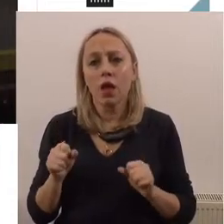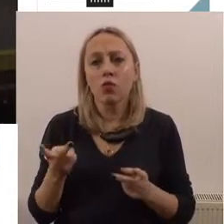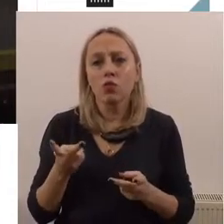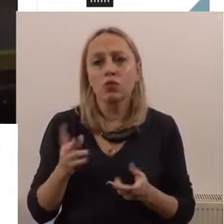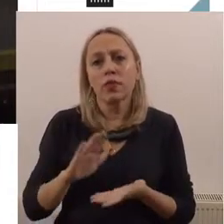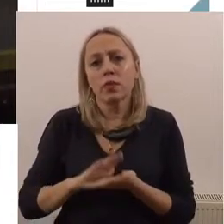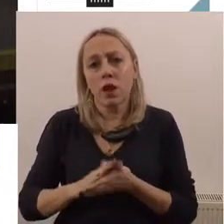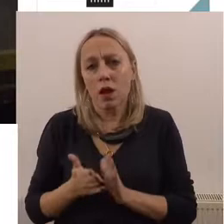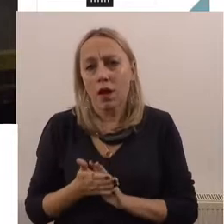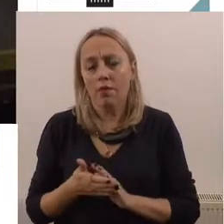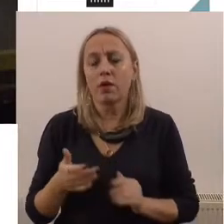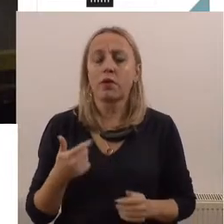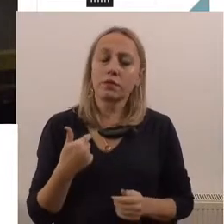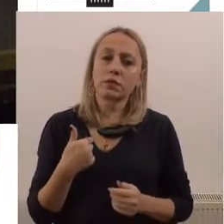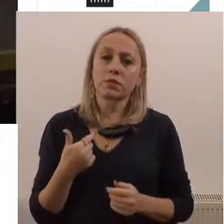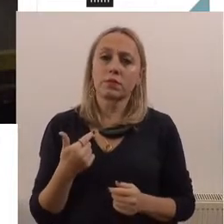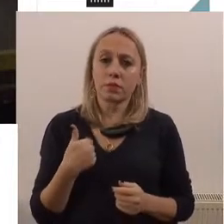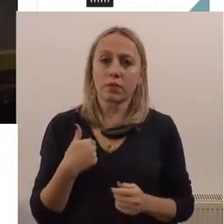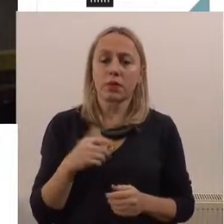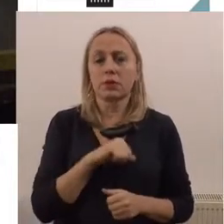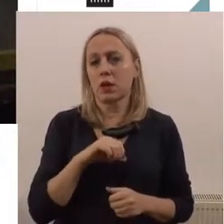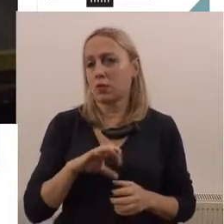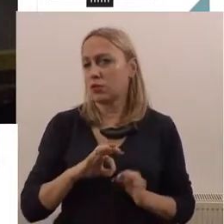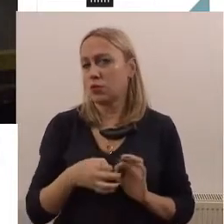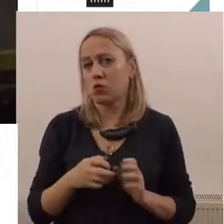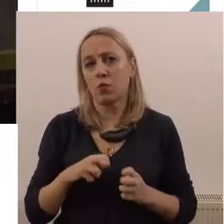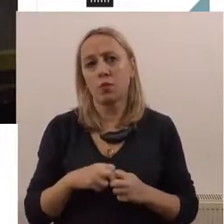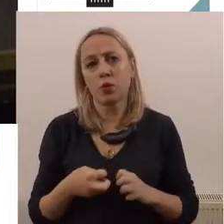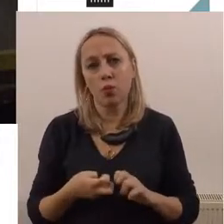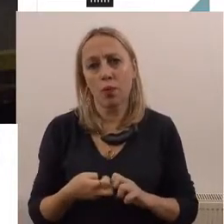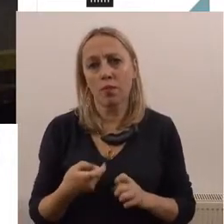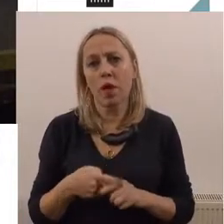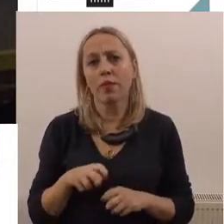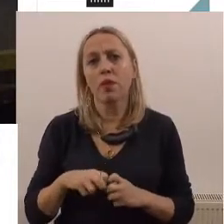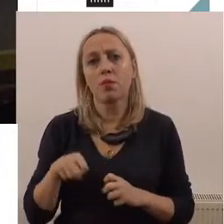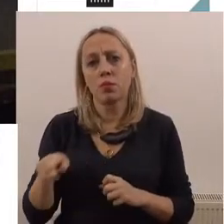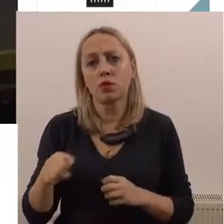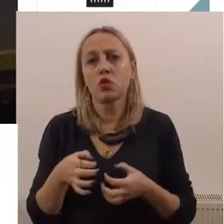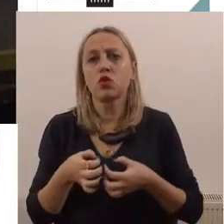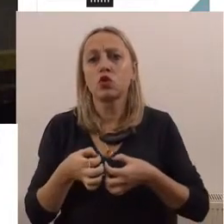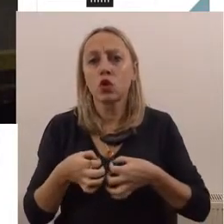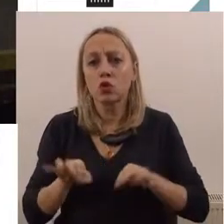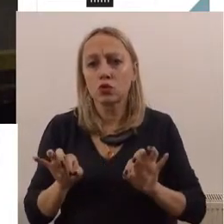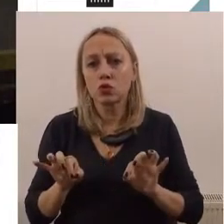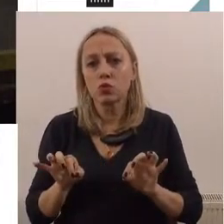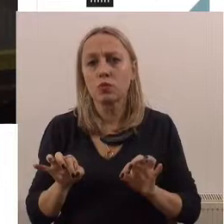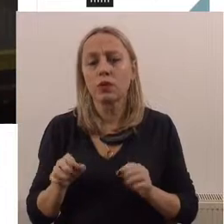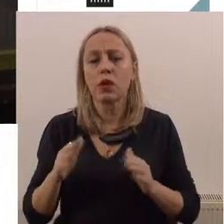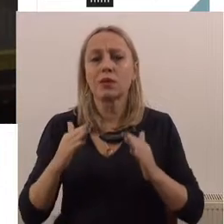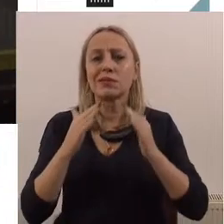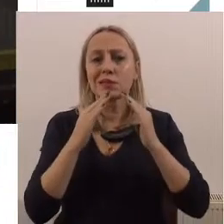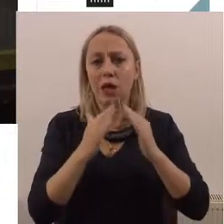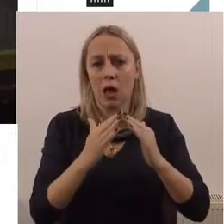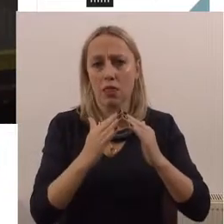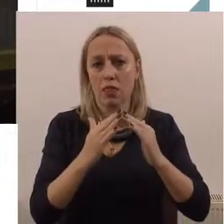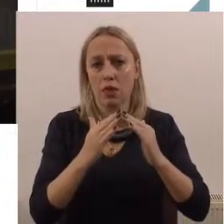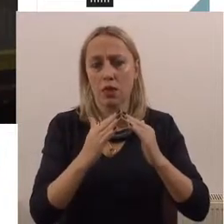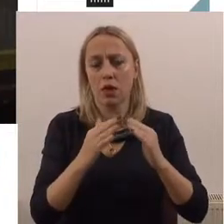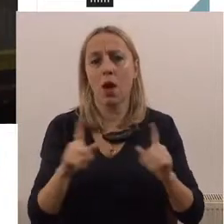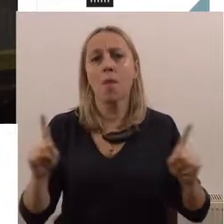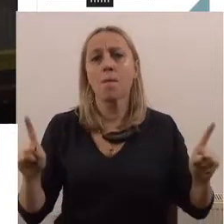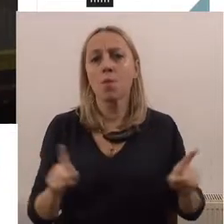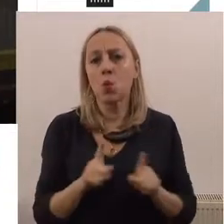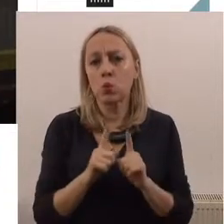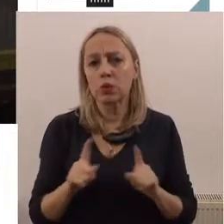and what we can resolve and where we should compromise. I will begin by the most difficult